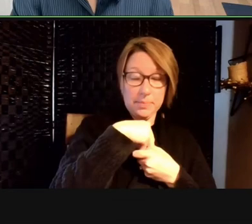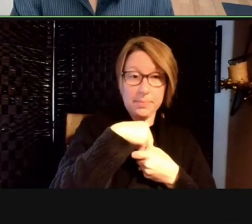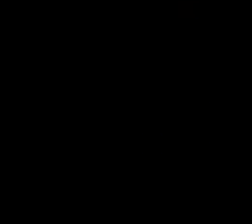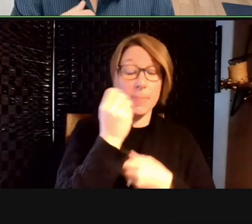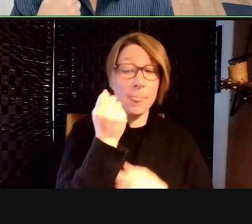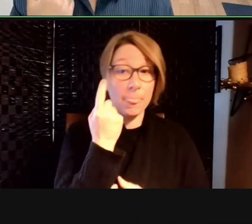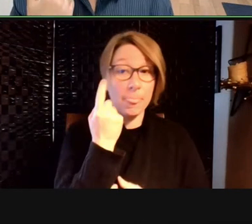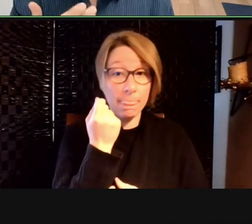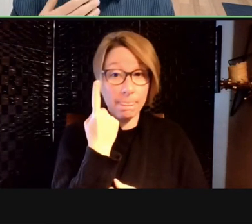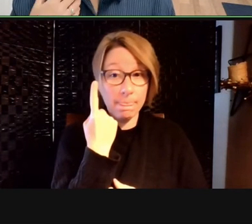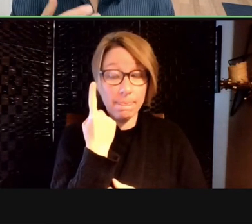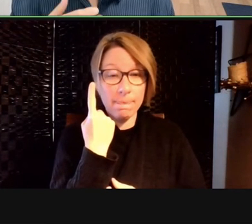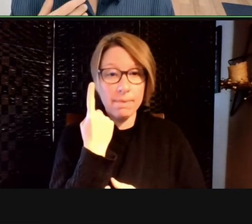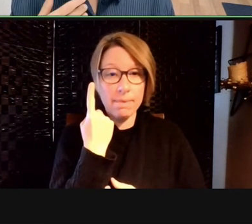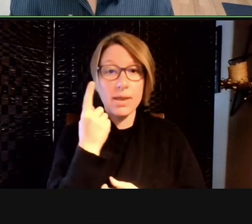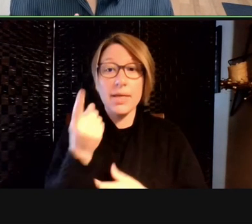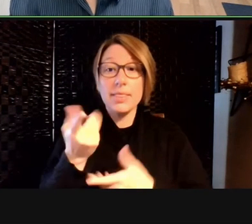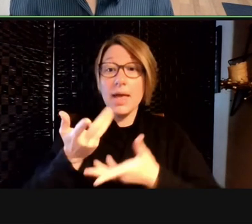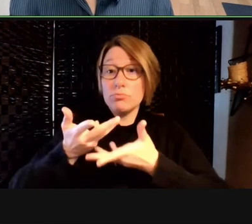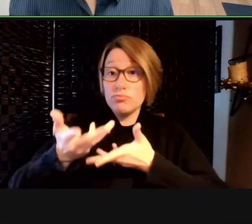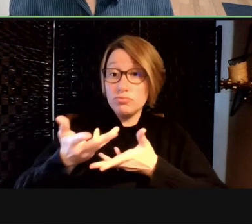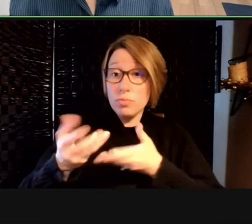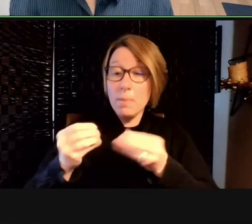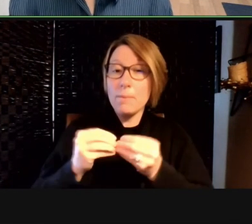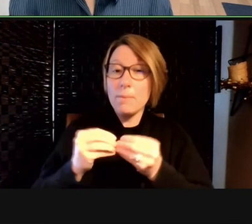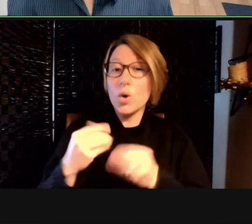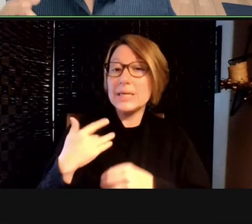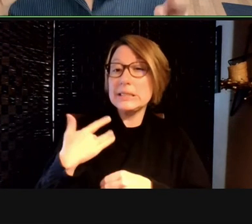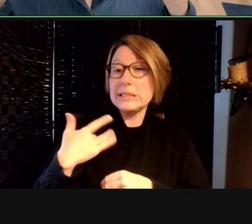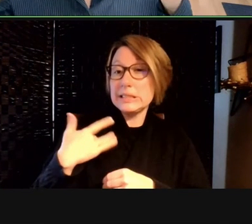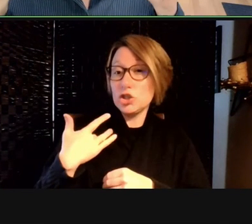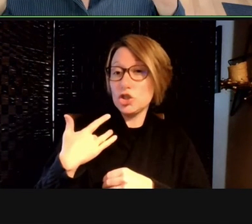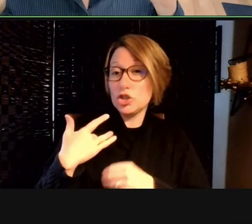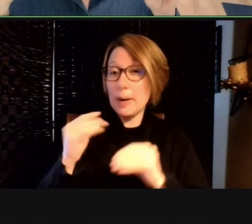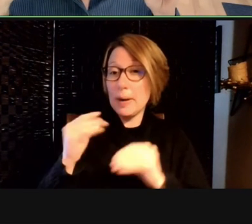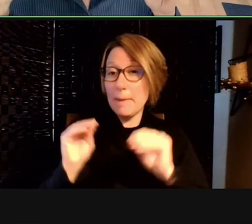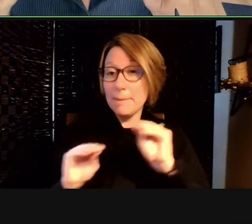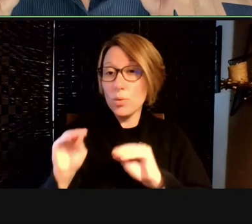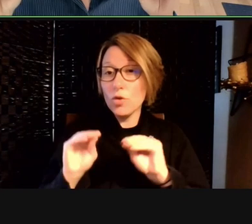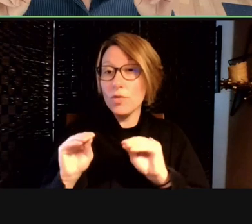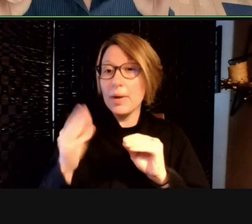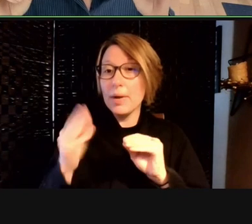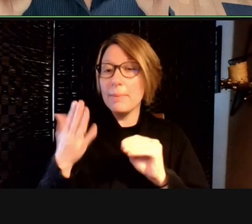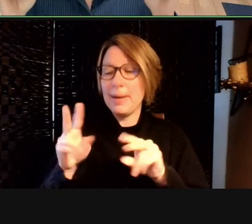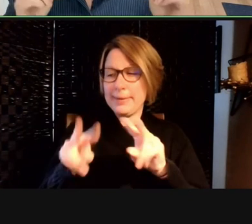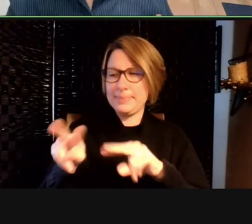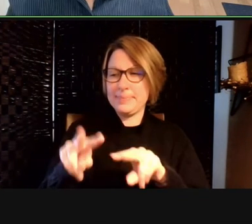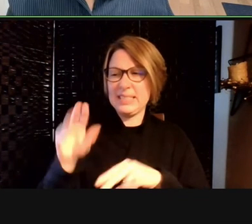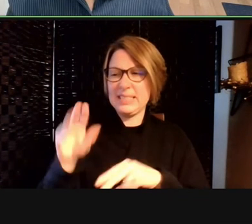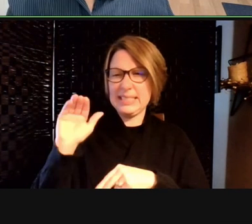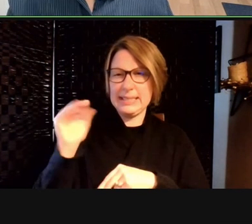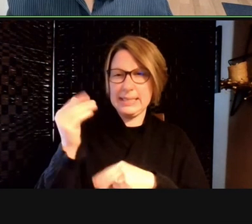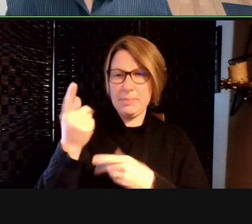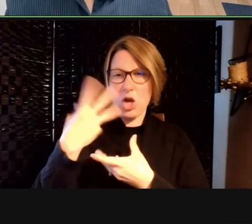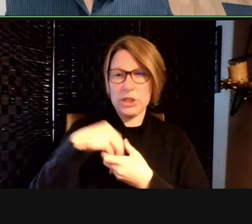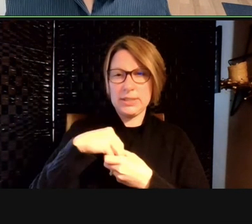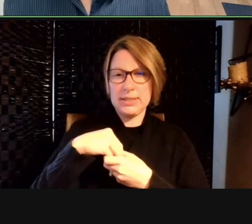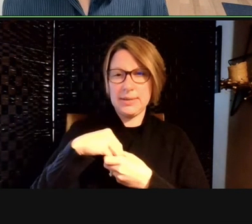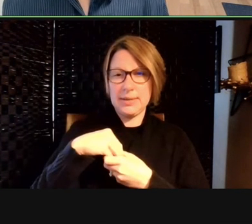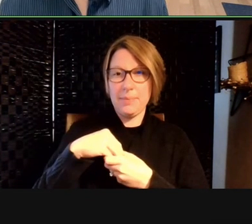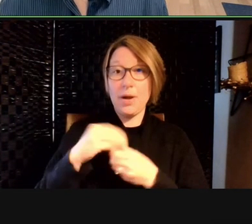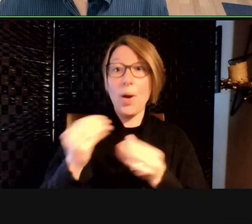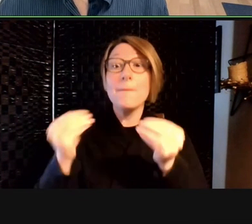However, they engage in more sensory related movements or behaviors, those things that may look like autistic behaviors, more than other